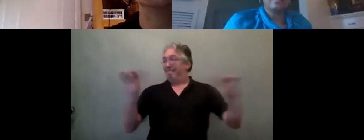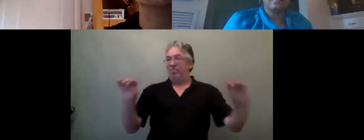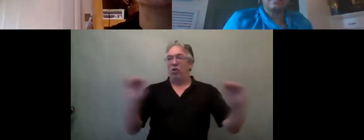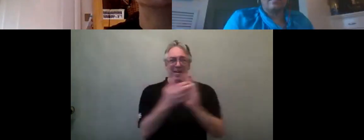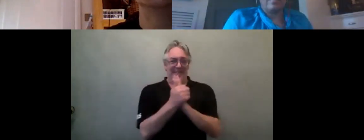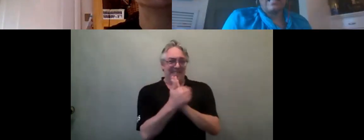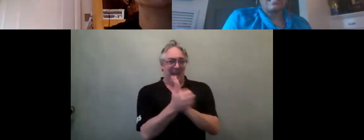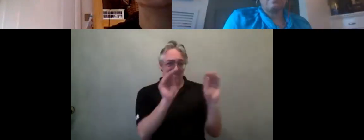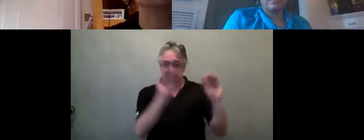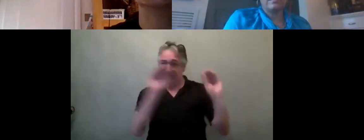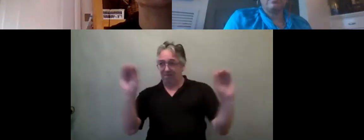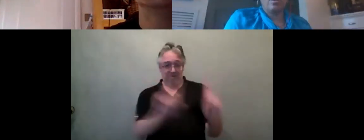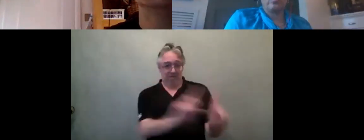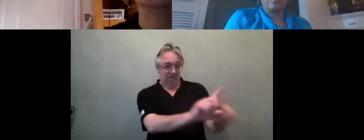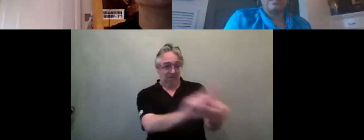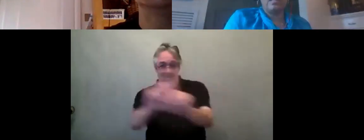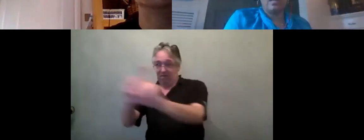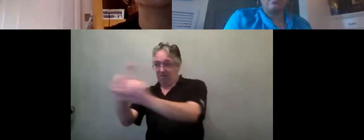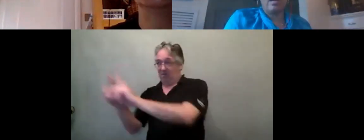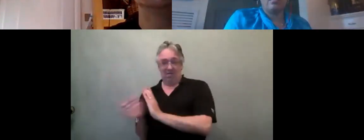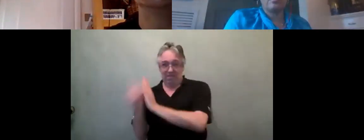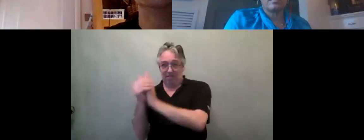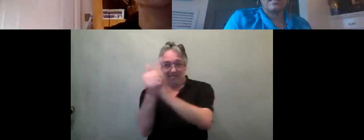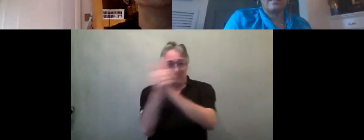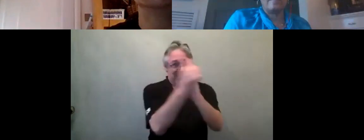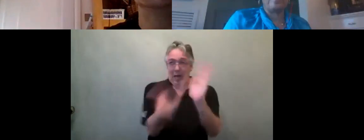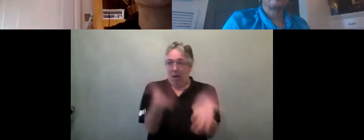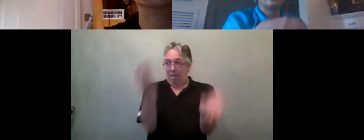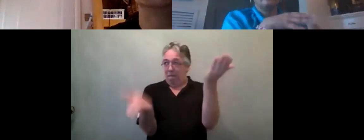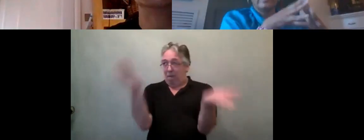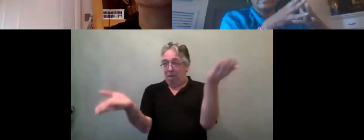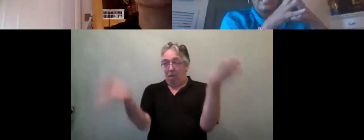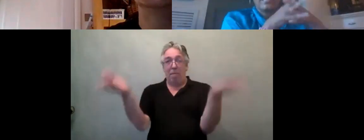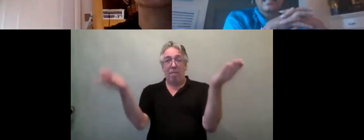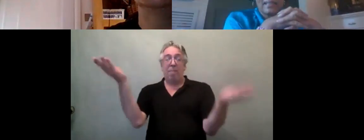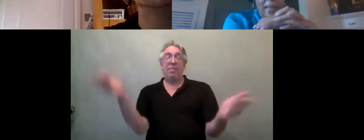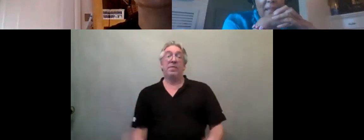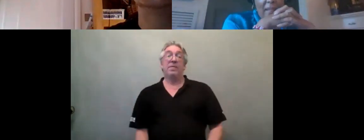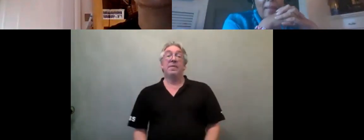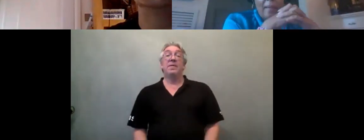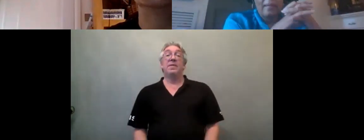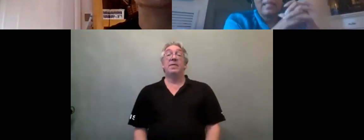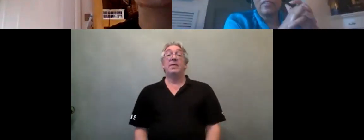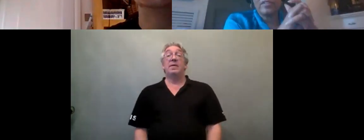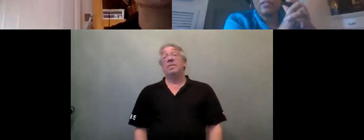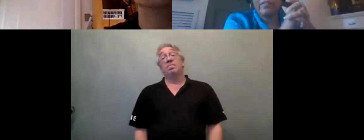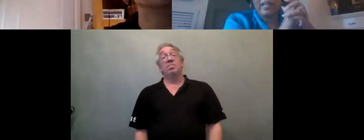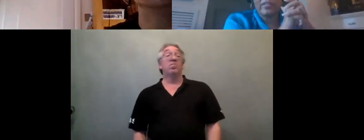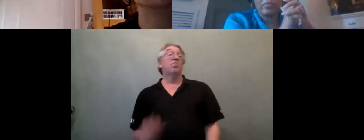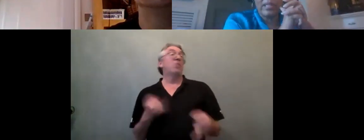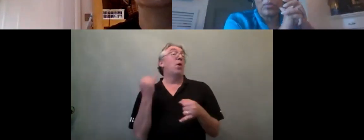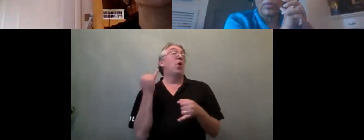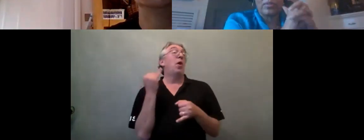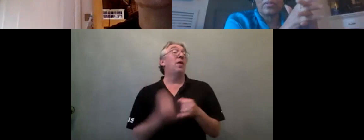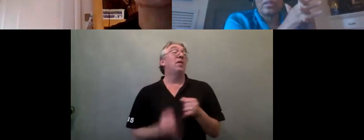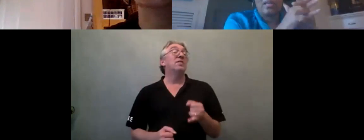And then I think my last building block would be around looking at the diversity of